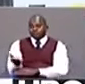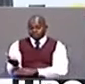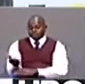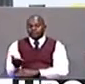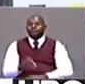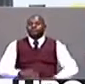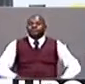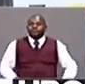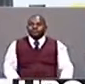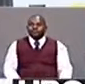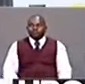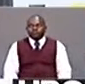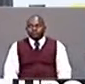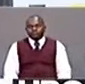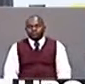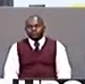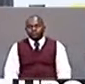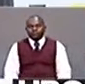Ogun.